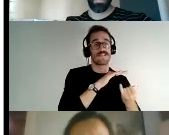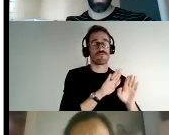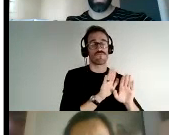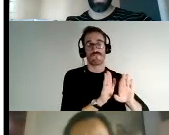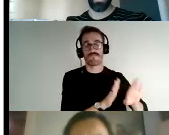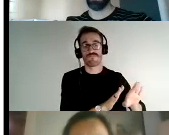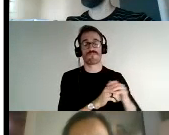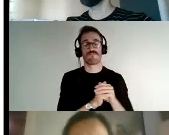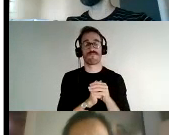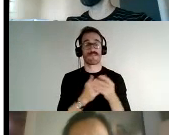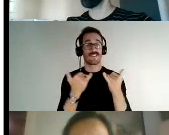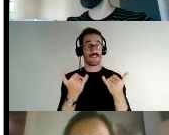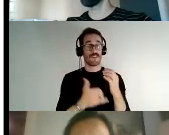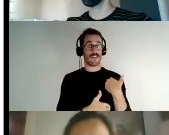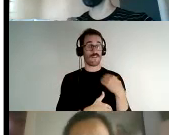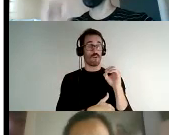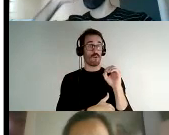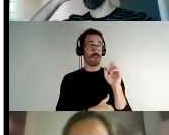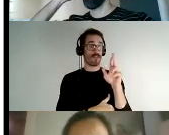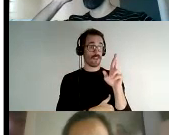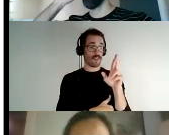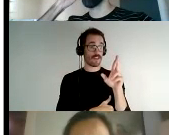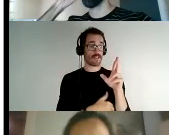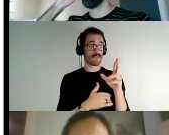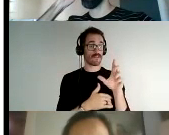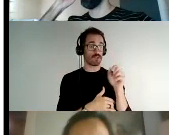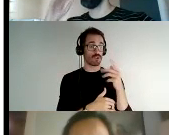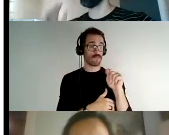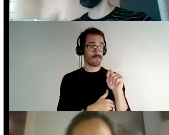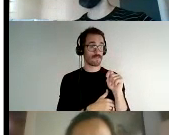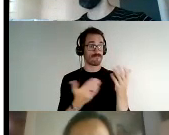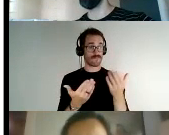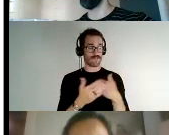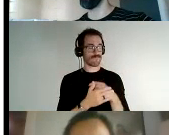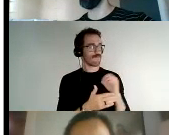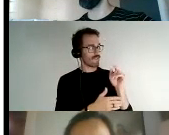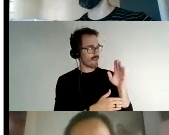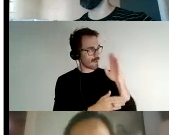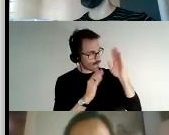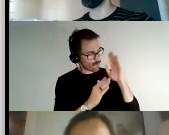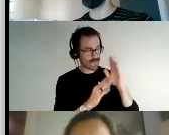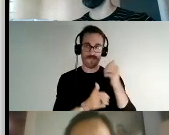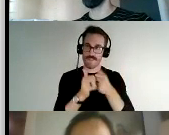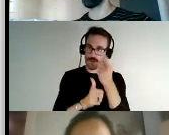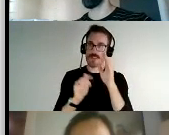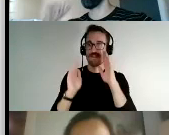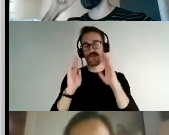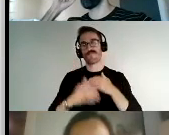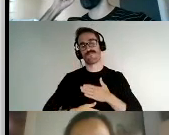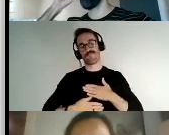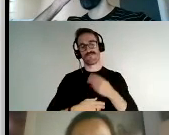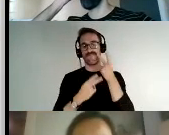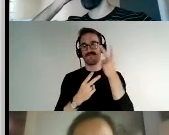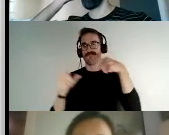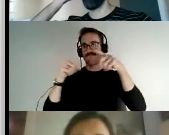isolation and cultural programs. And we have Olivier Lachatte here today with us. Hi, Olivier. Hello, Christine. Hello, everyone. Always a pleasure.